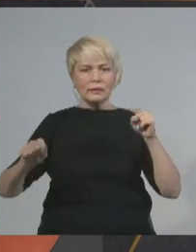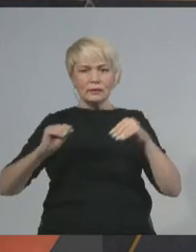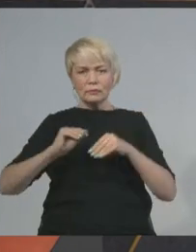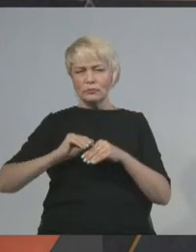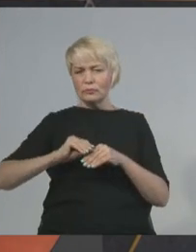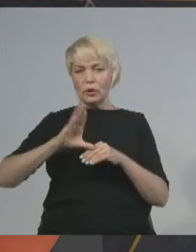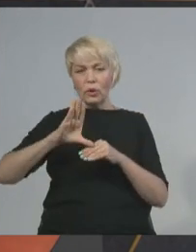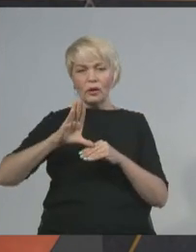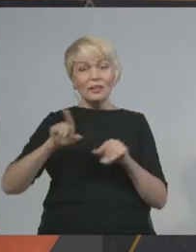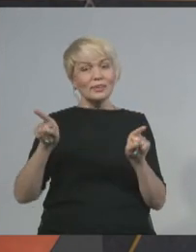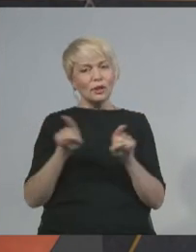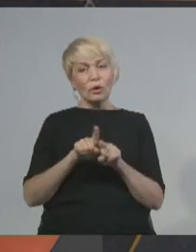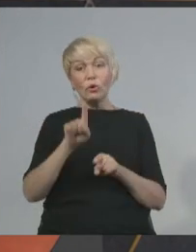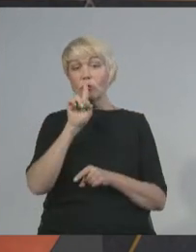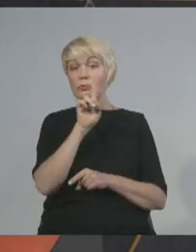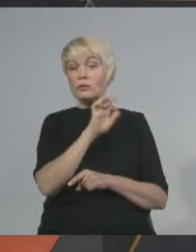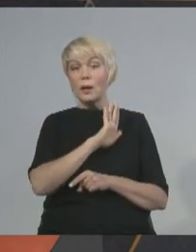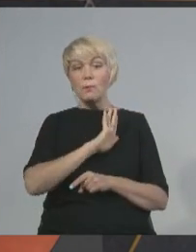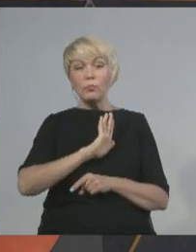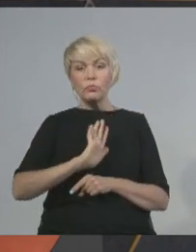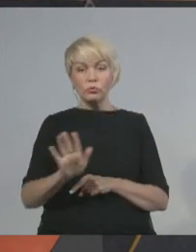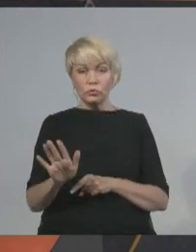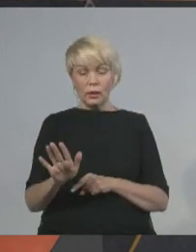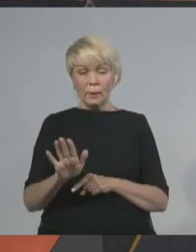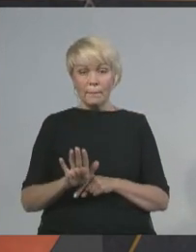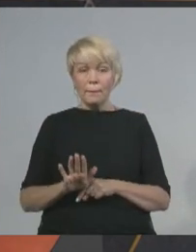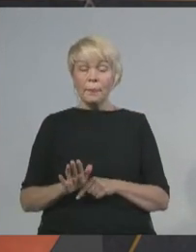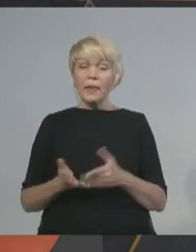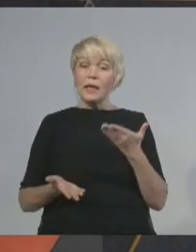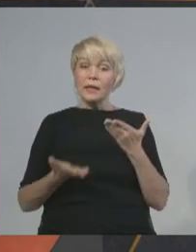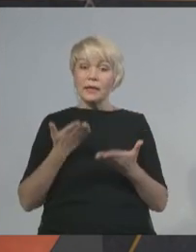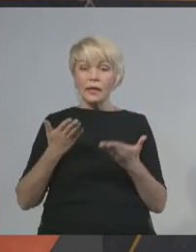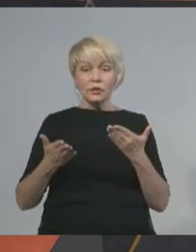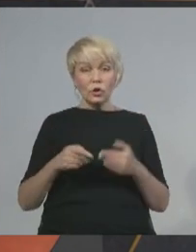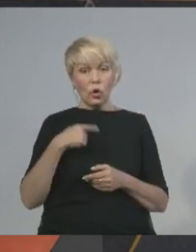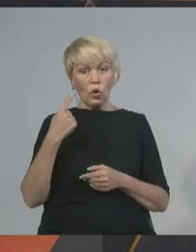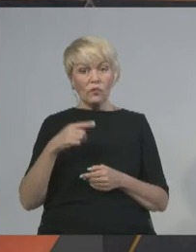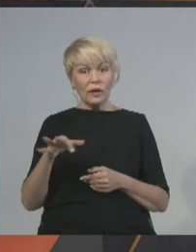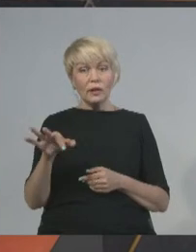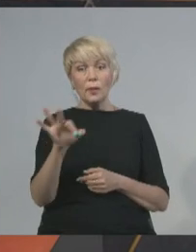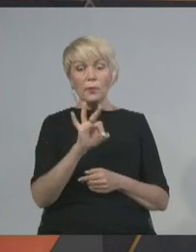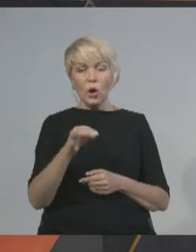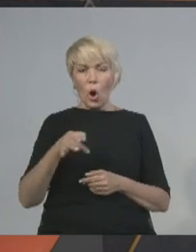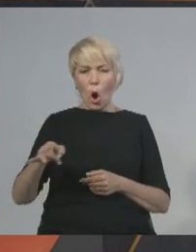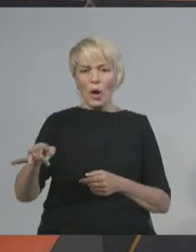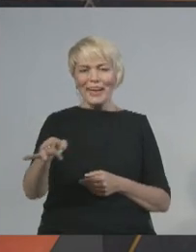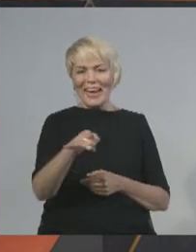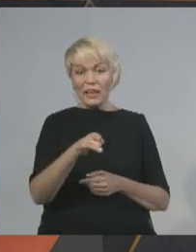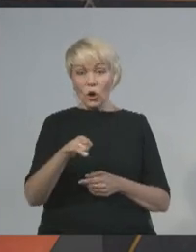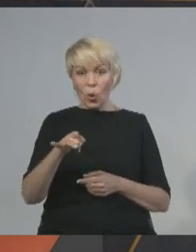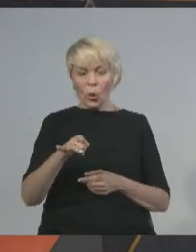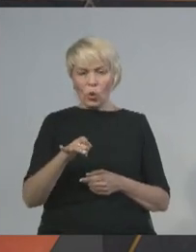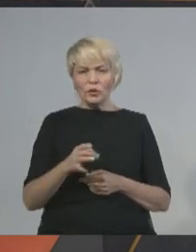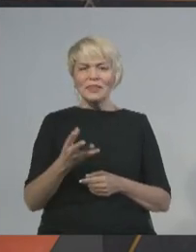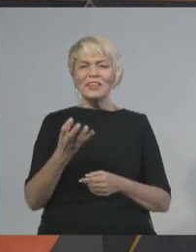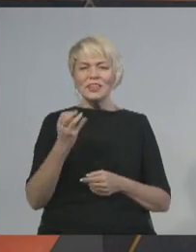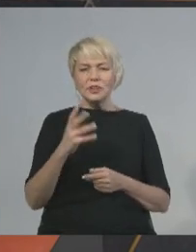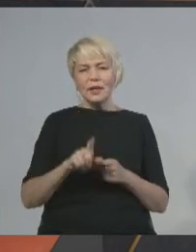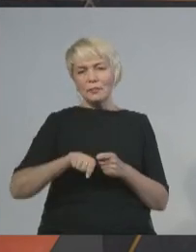it it it we do not we will not have hockey stick growth but if you speak about regions